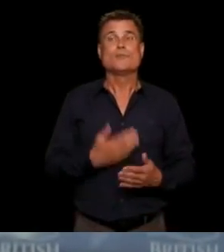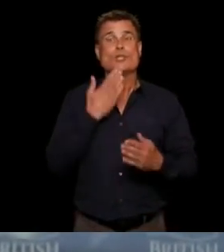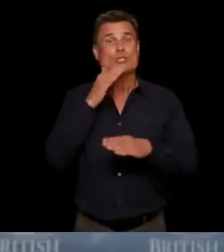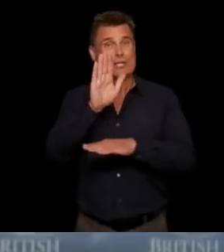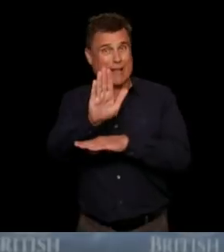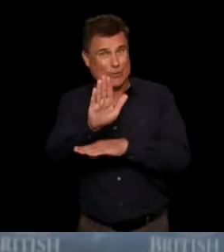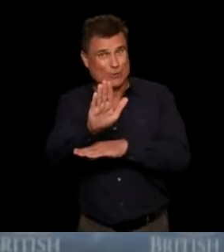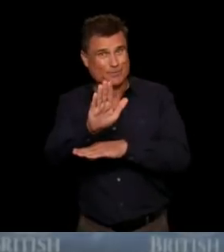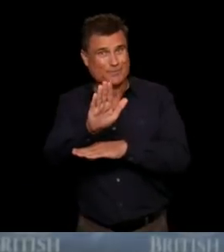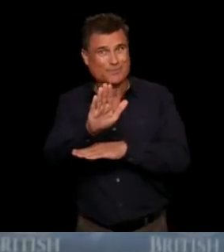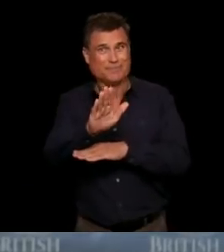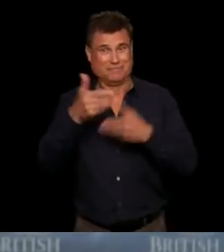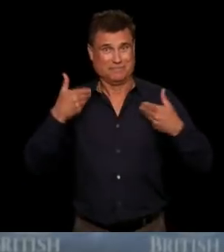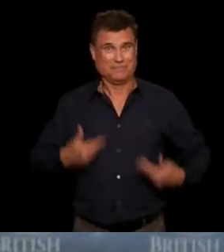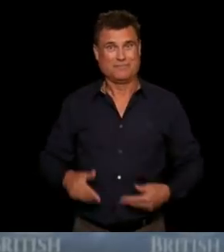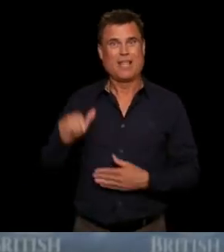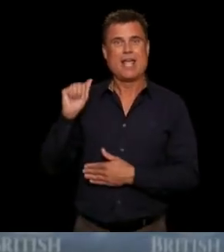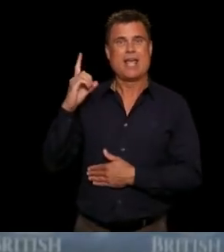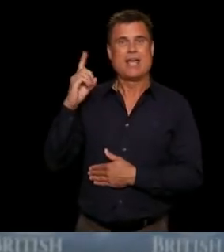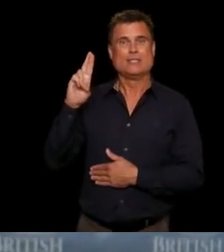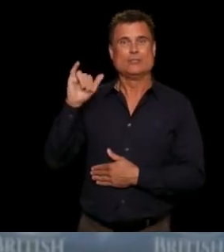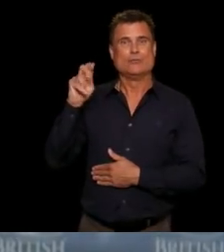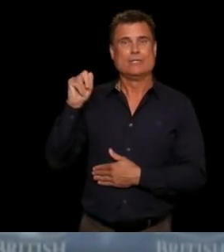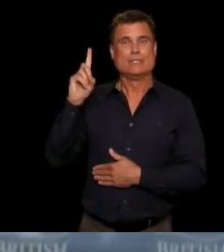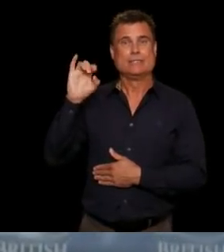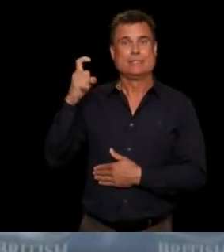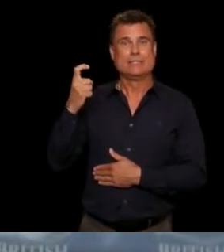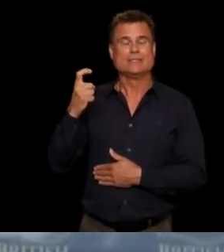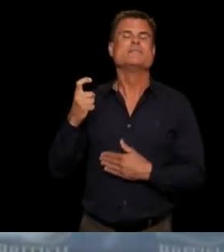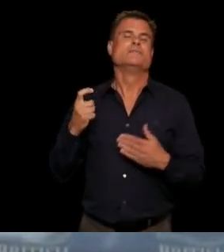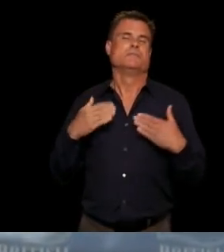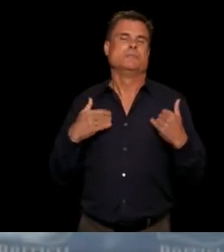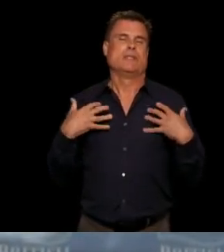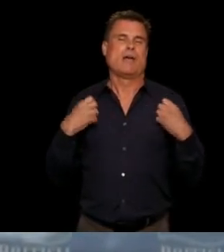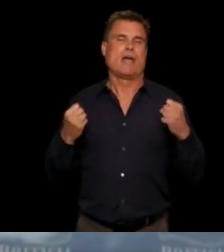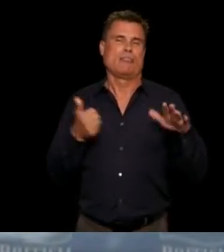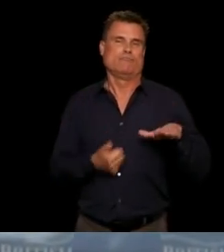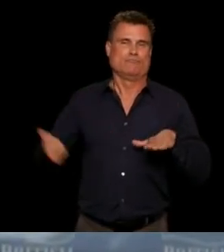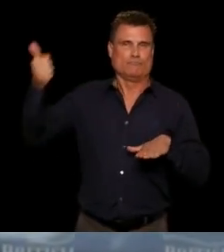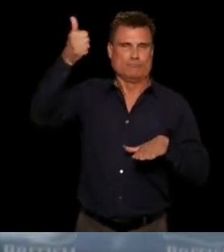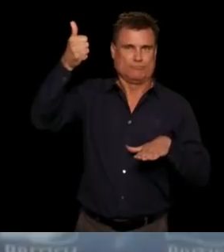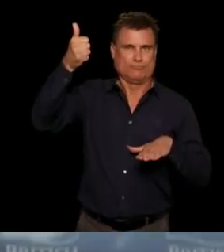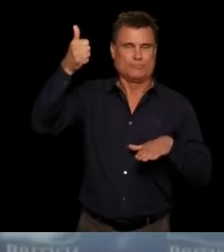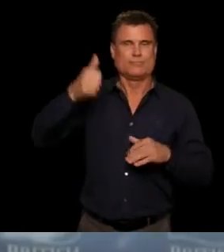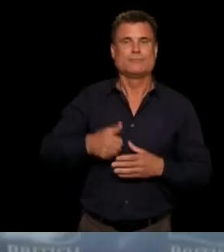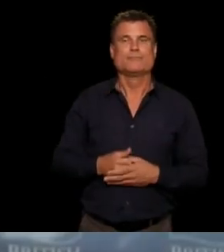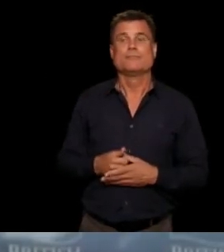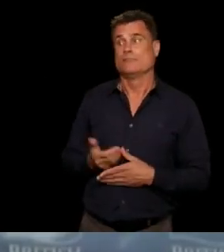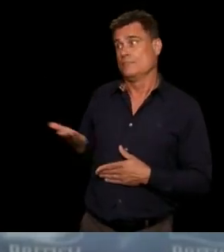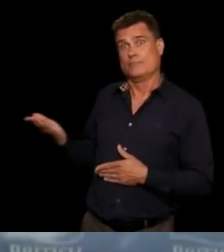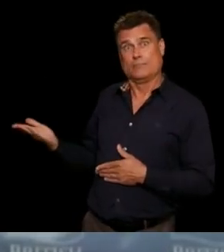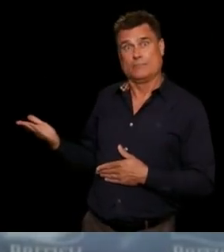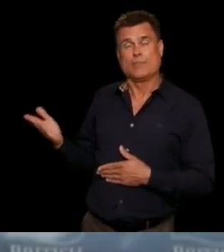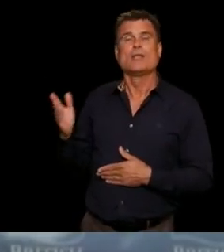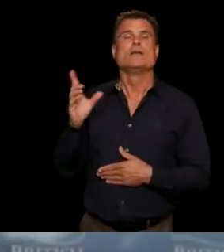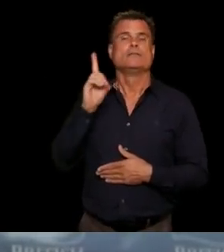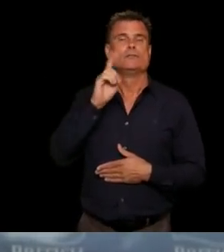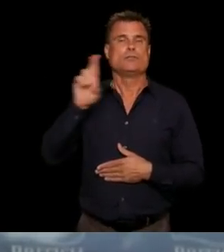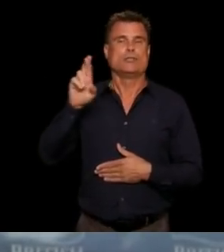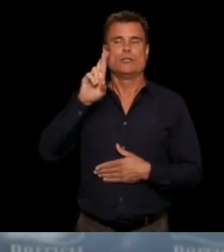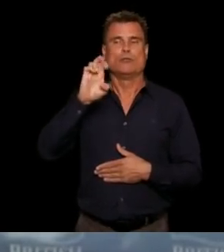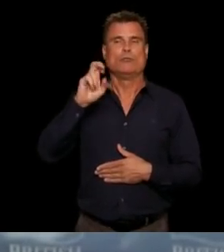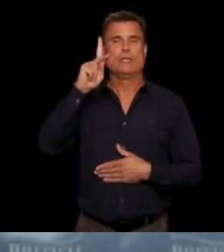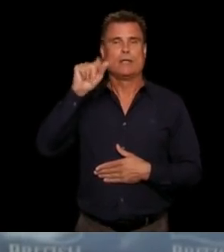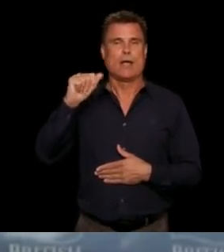Good afternoon. My name is Adrian Dix. I'm BC's Minister of Health. To my right is